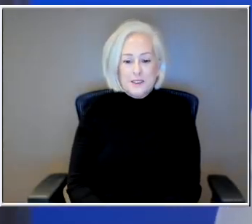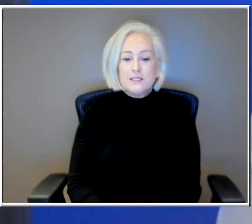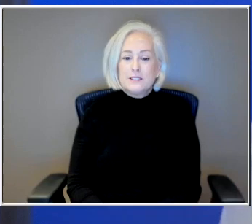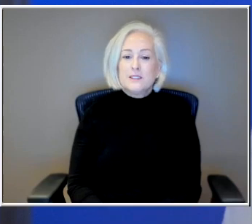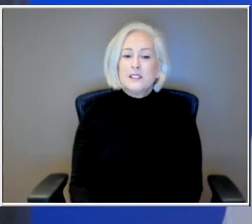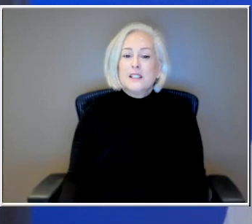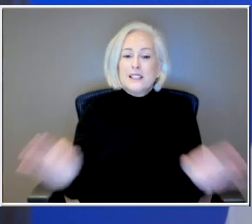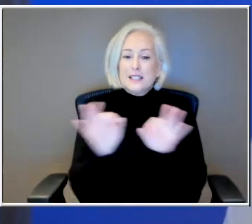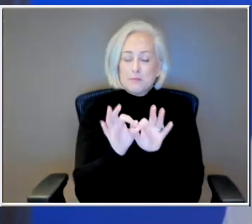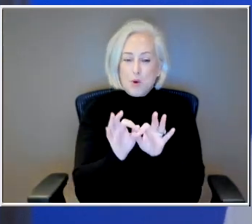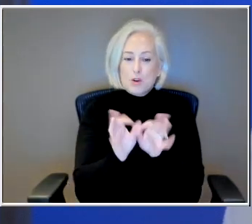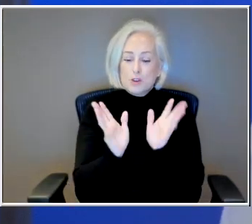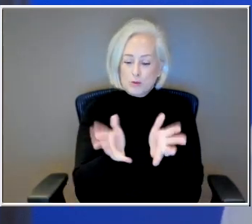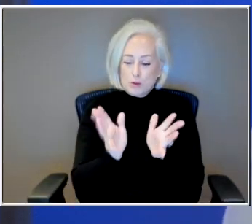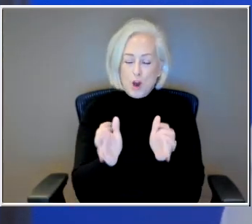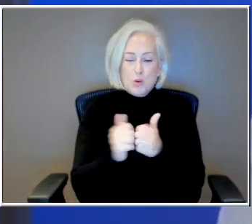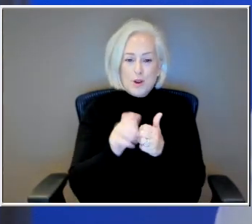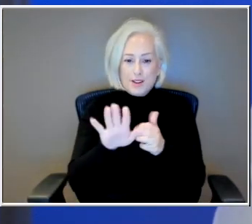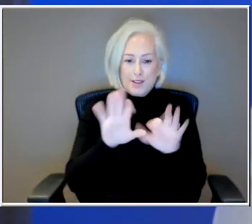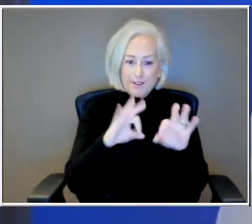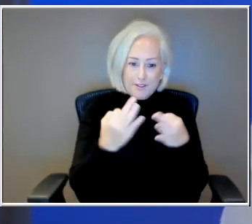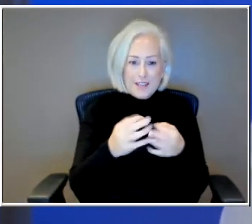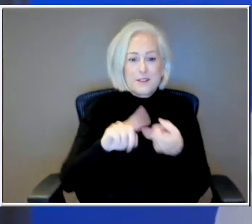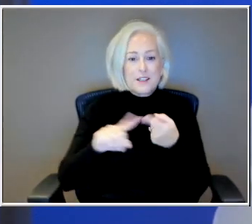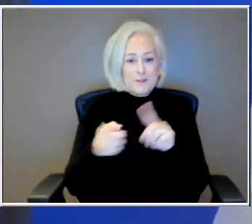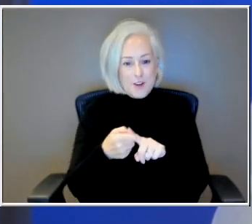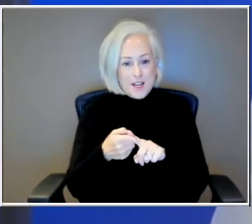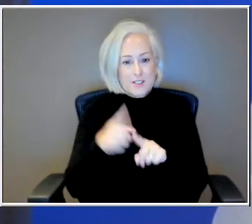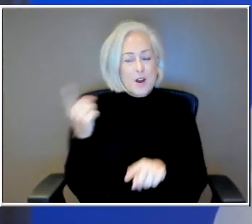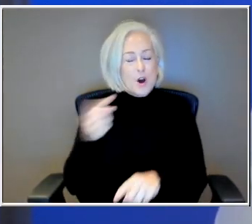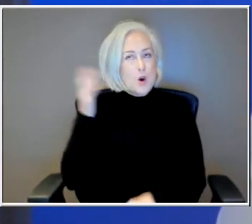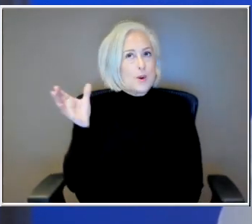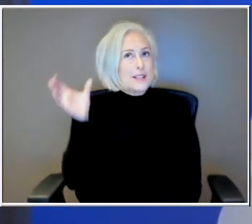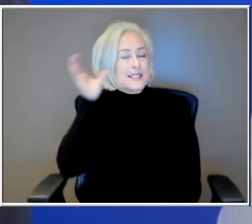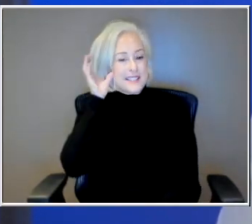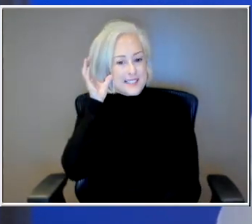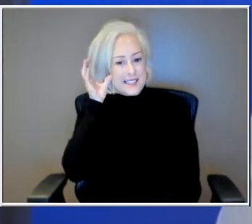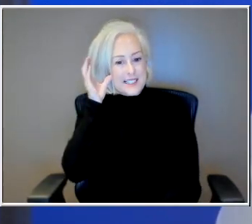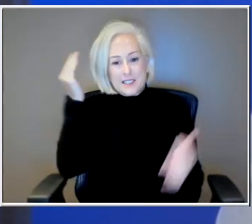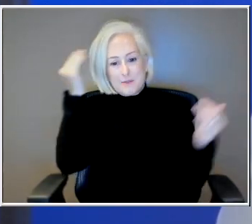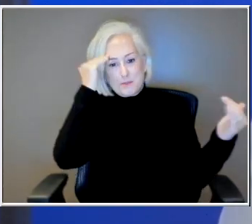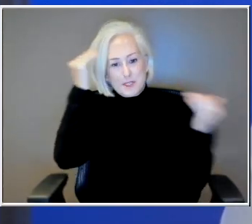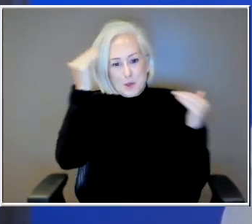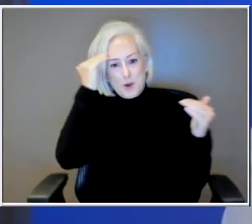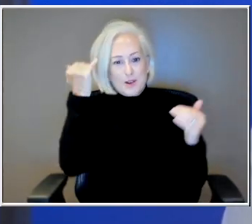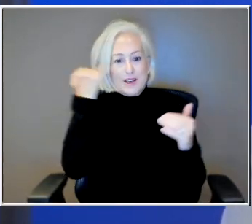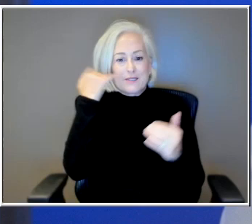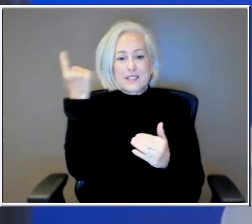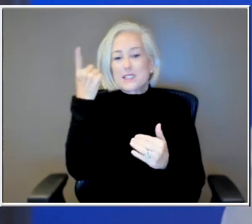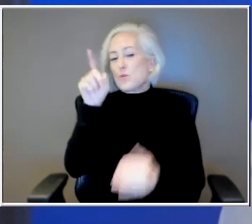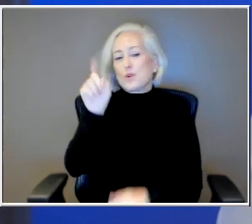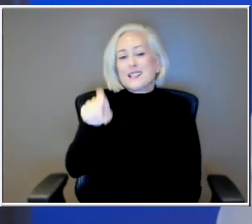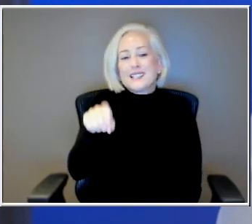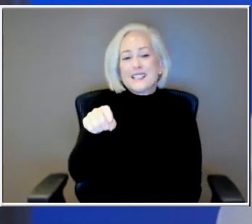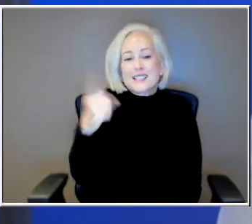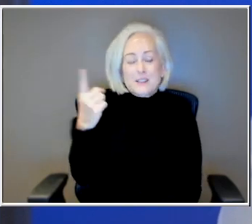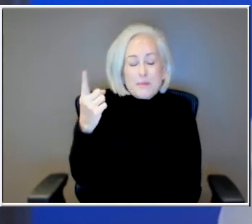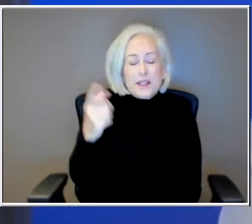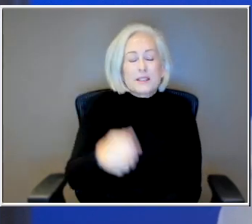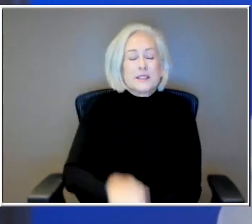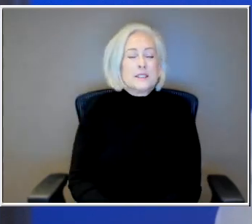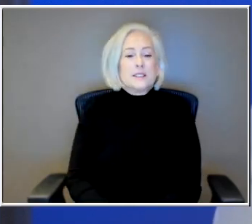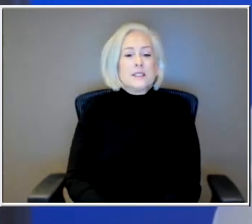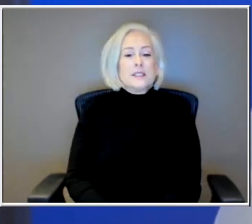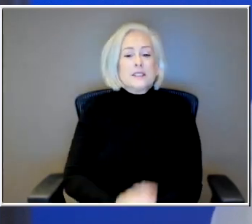your family, friends, and always have a listening ear and be aware if someone's in need or you hear about someone that could have this, and reaching